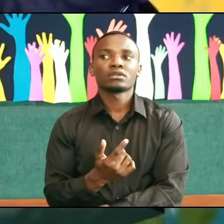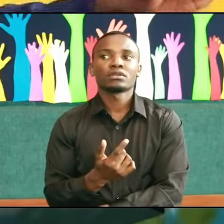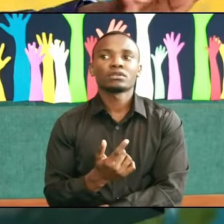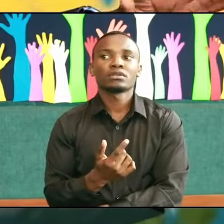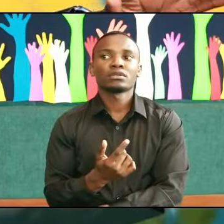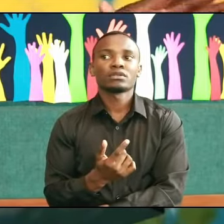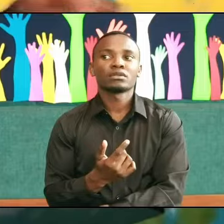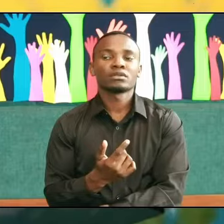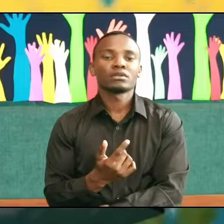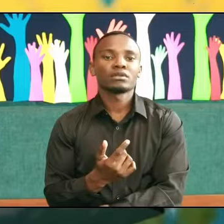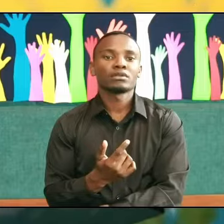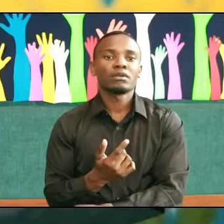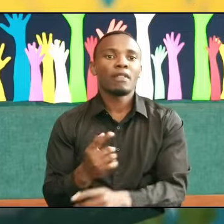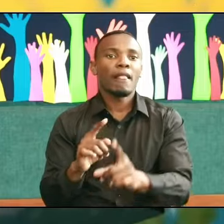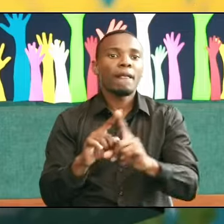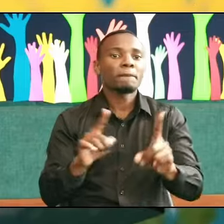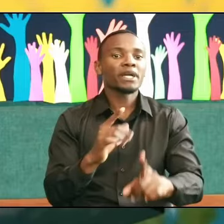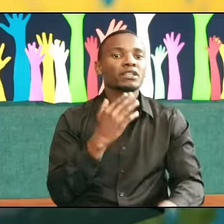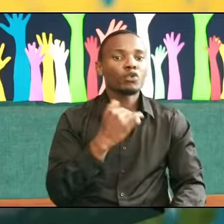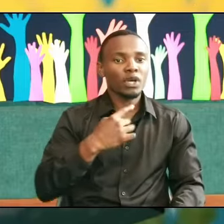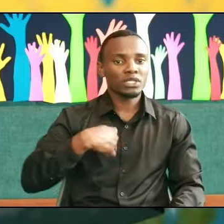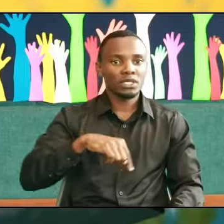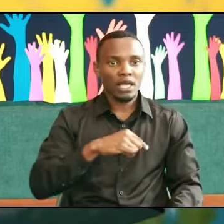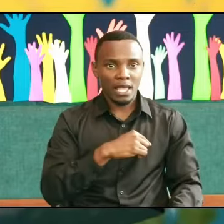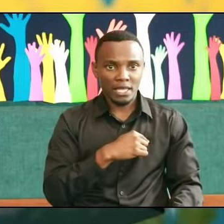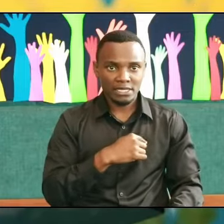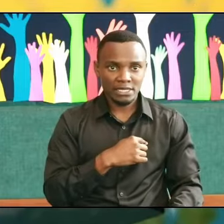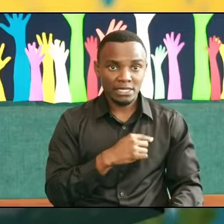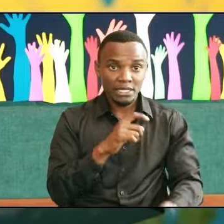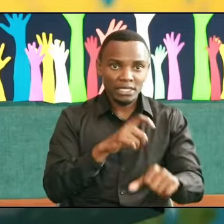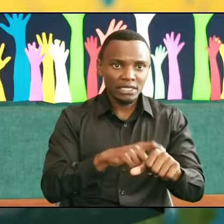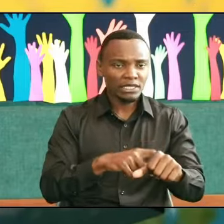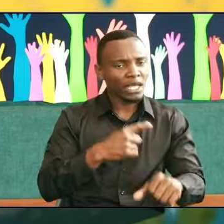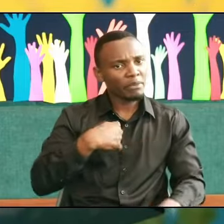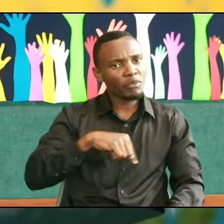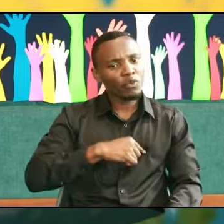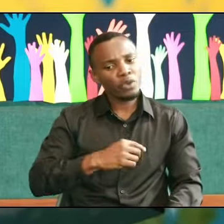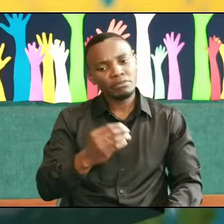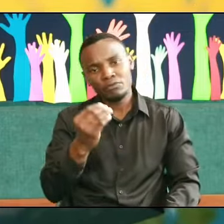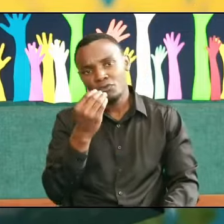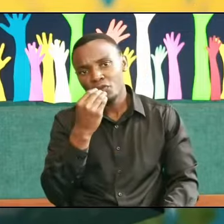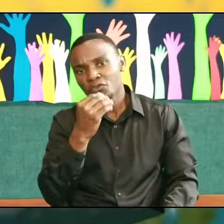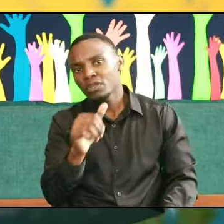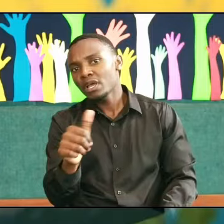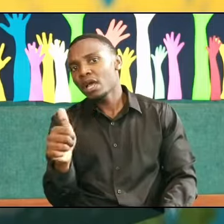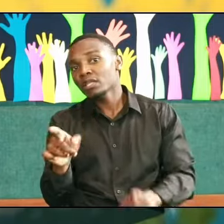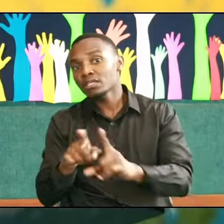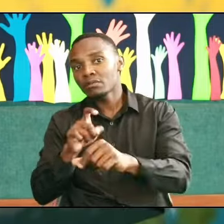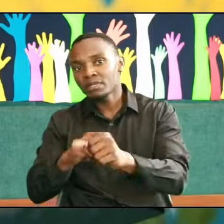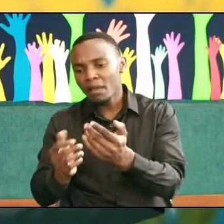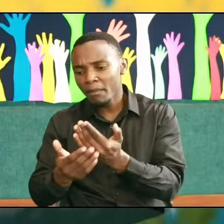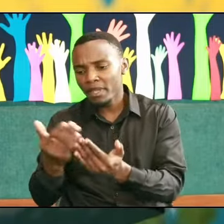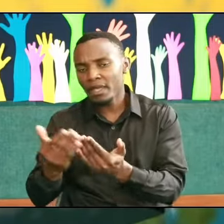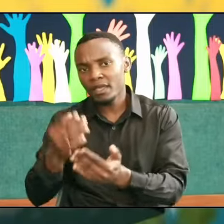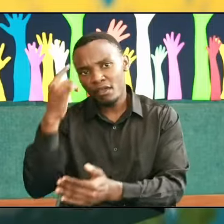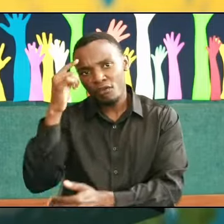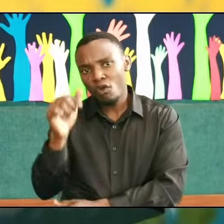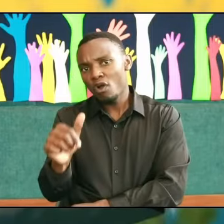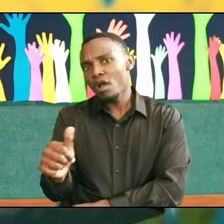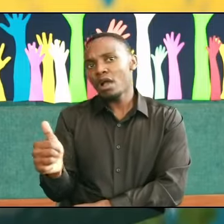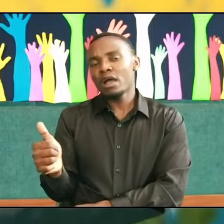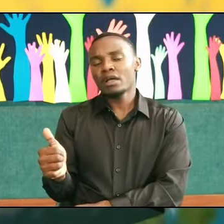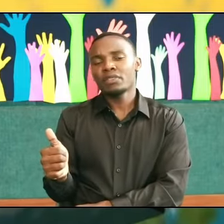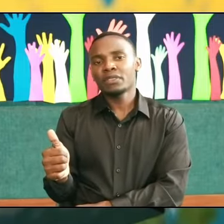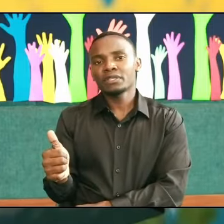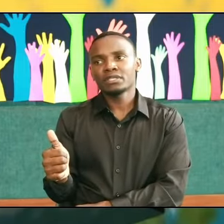animals or even through birds. But he wants us that as we feed others, as we take care of the risks that they have in